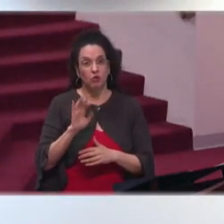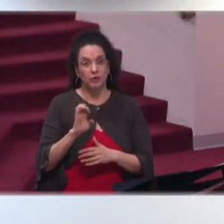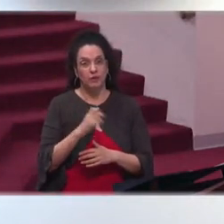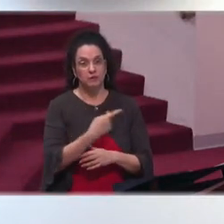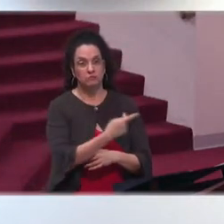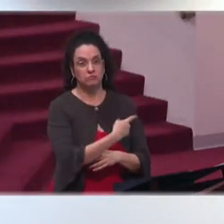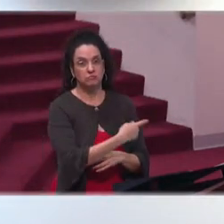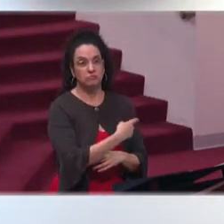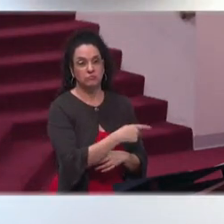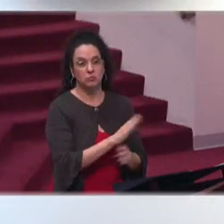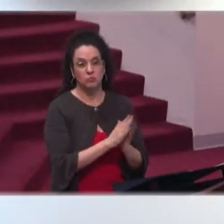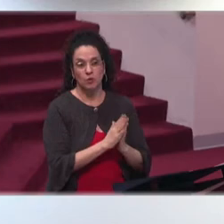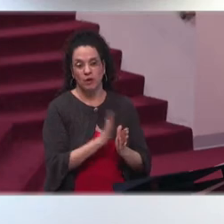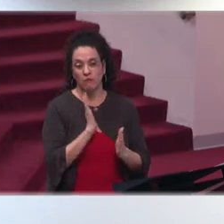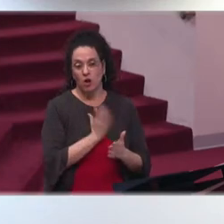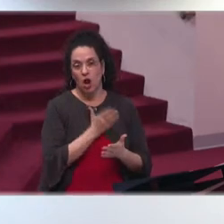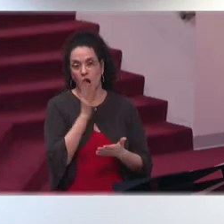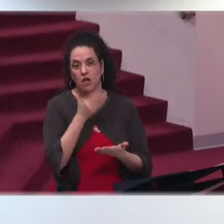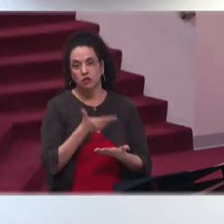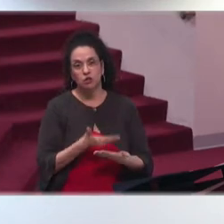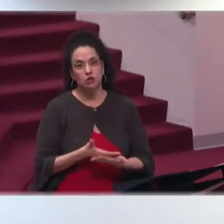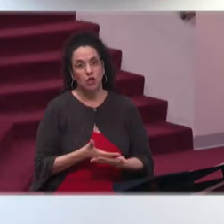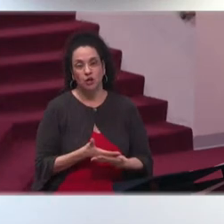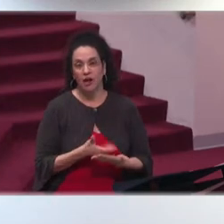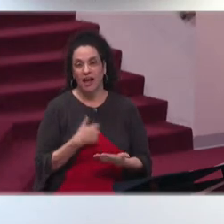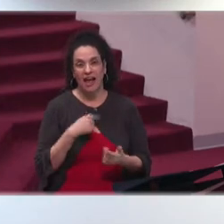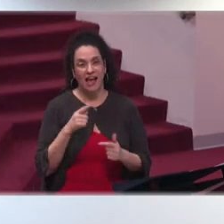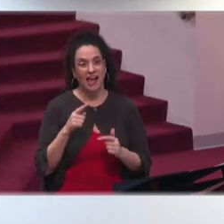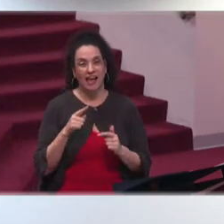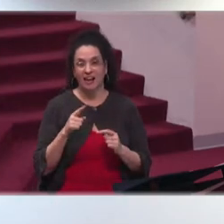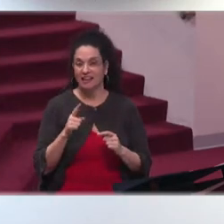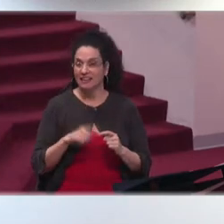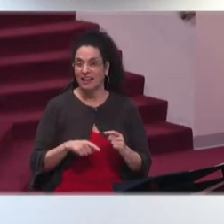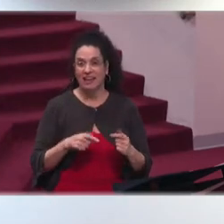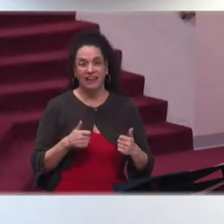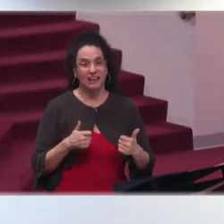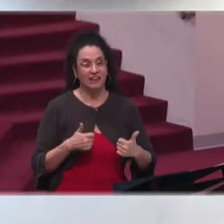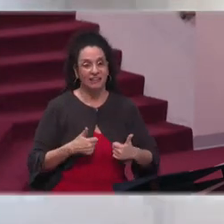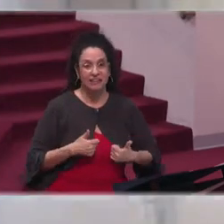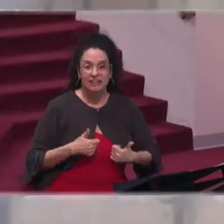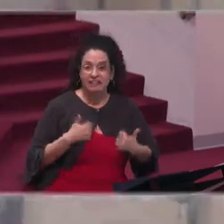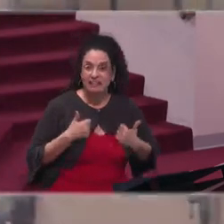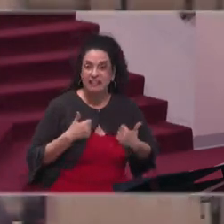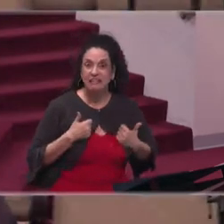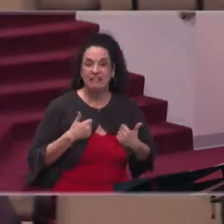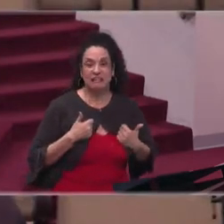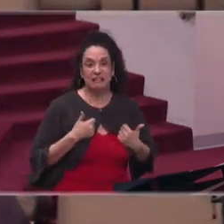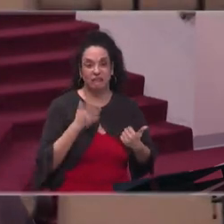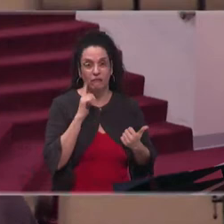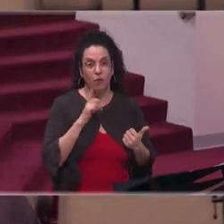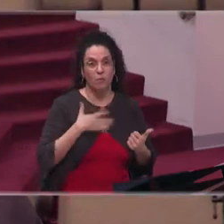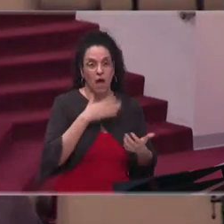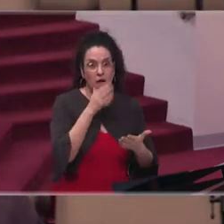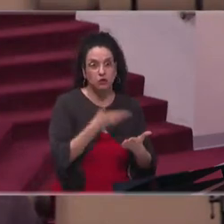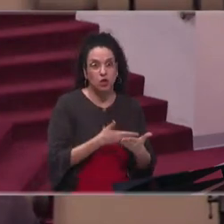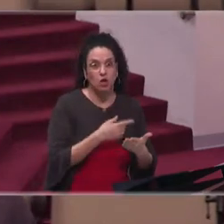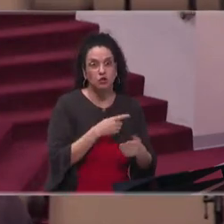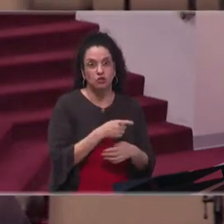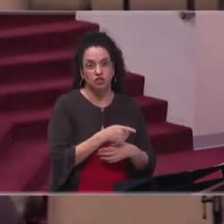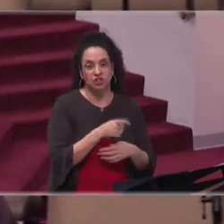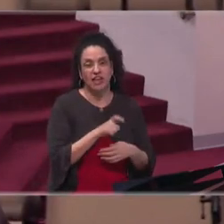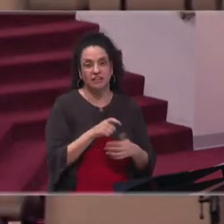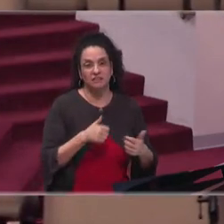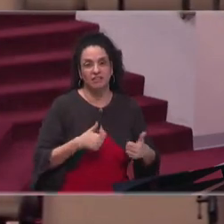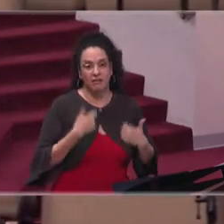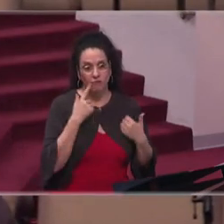daughter. I cannot live her life for her. She has to live it for herself. But there is one thing that as a